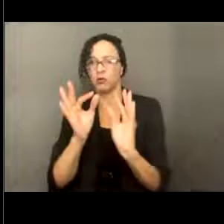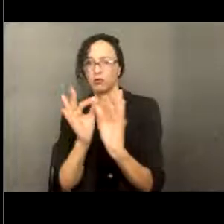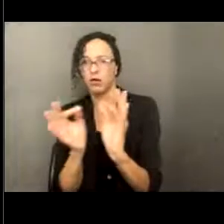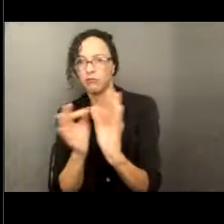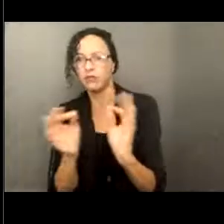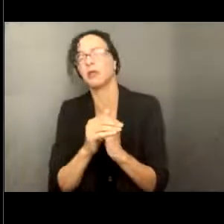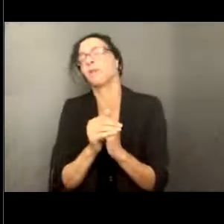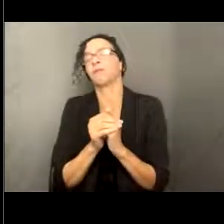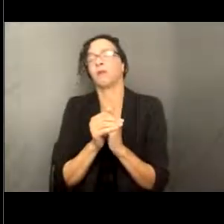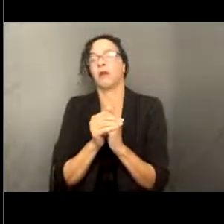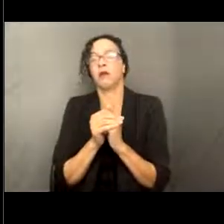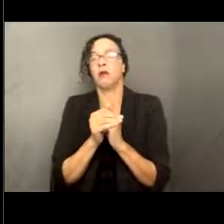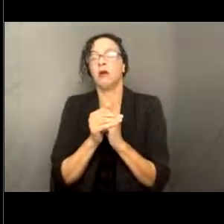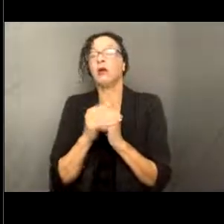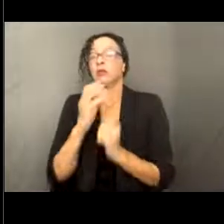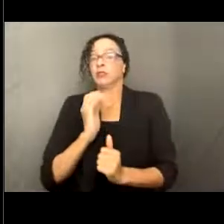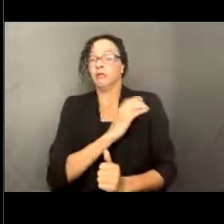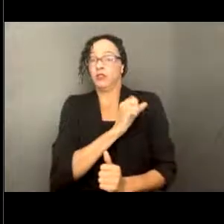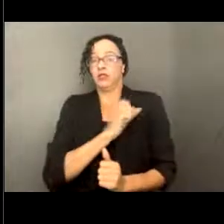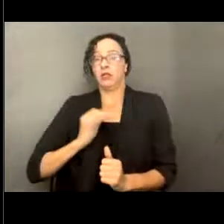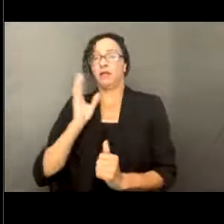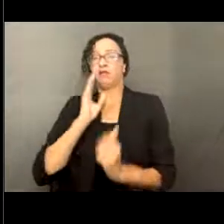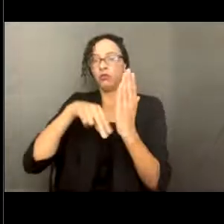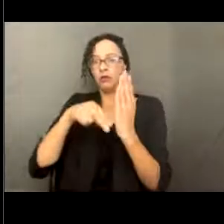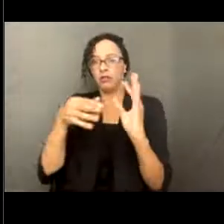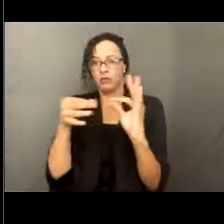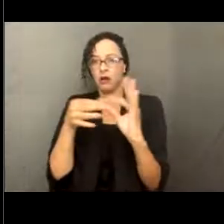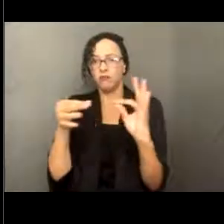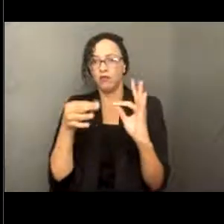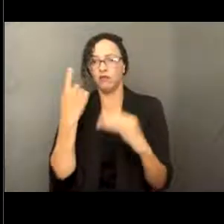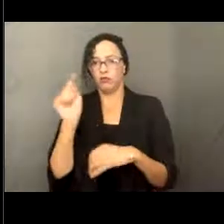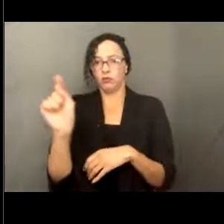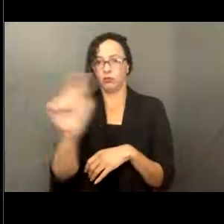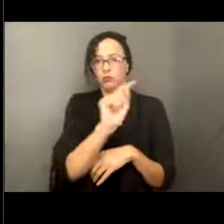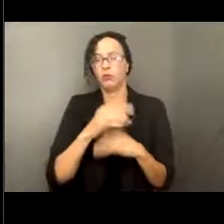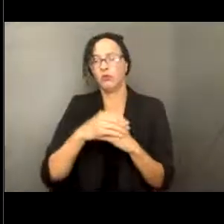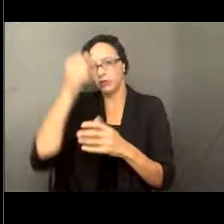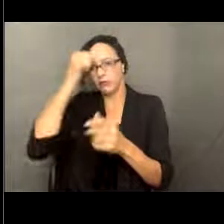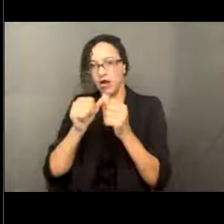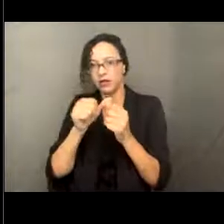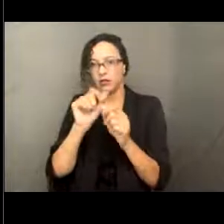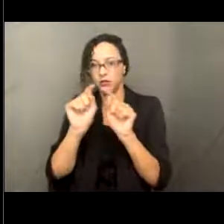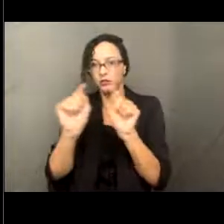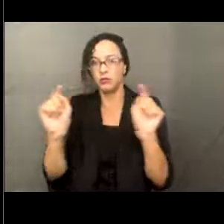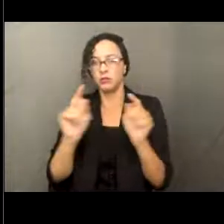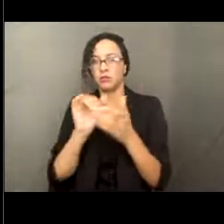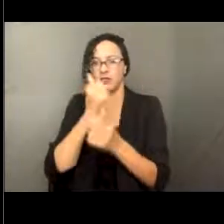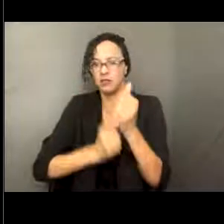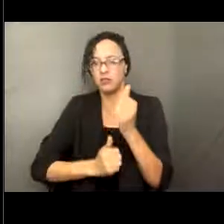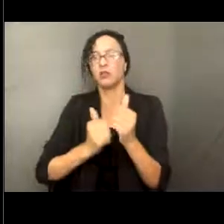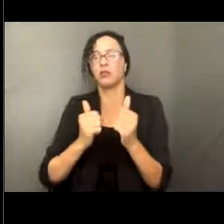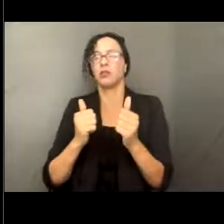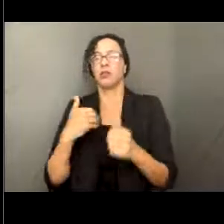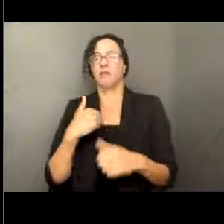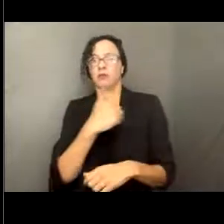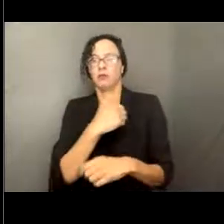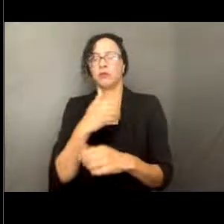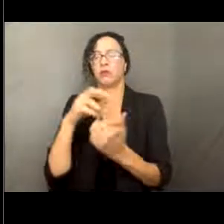will read the comment on your behalf. As a reminder, each registered attendee is provided a unique link and phone number to access the